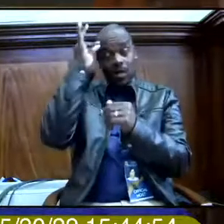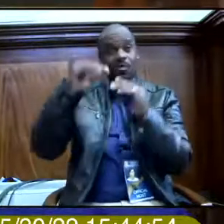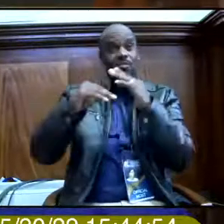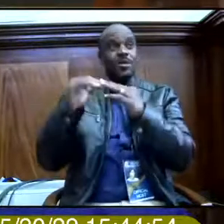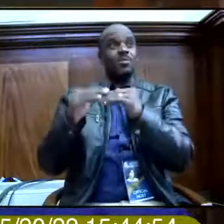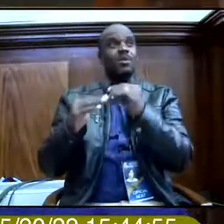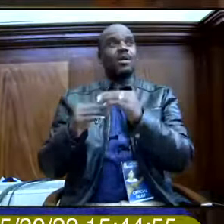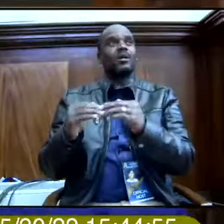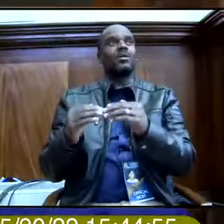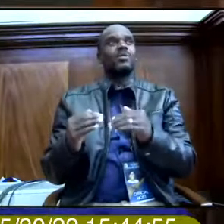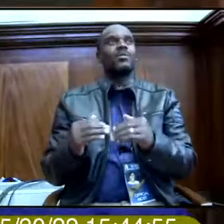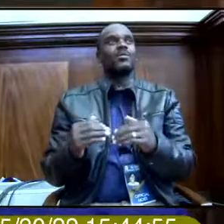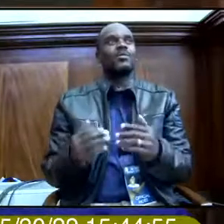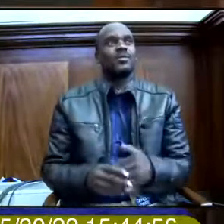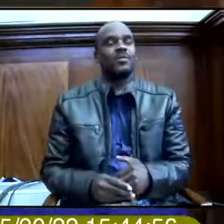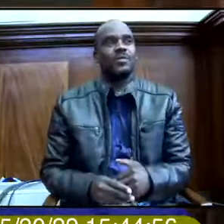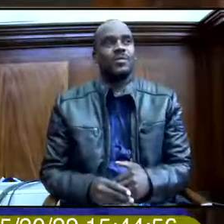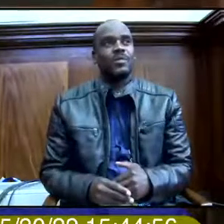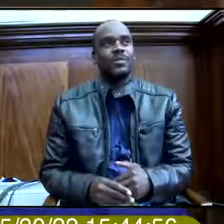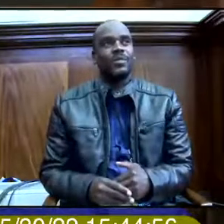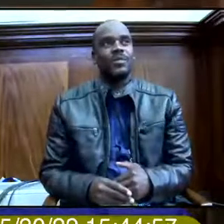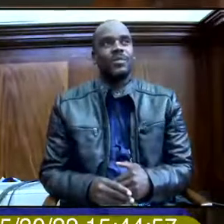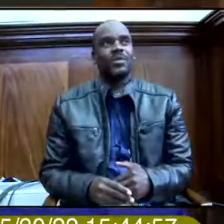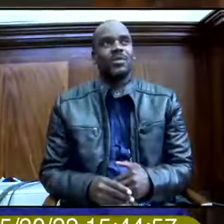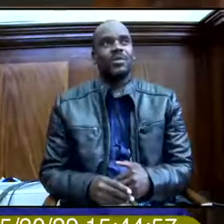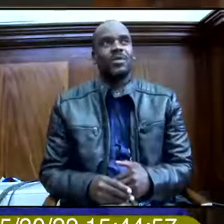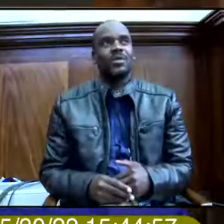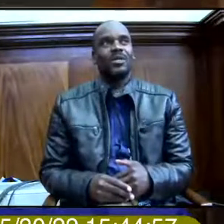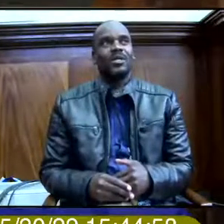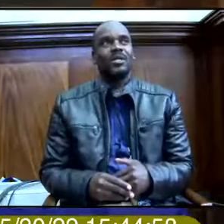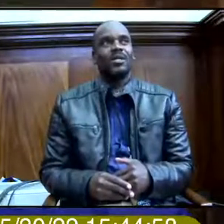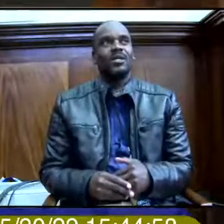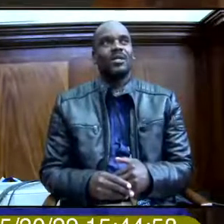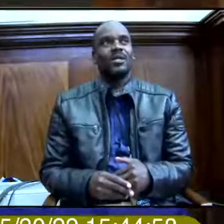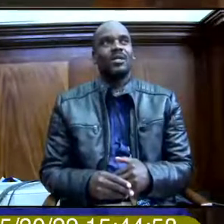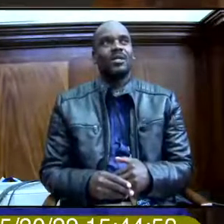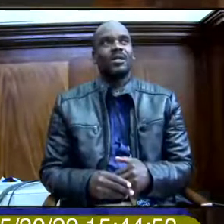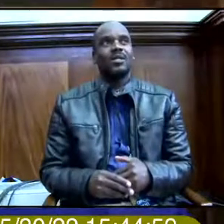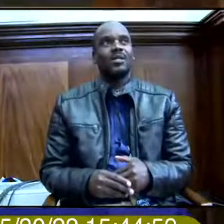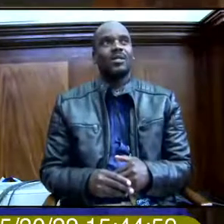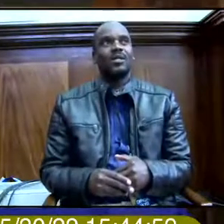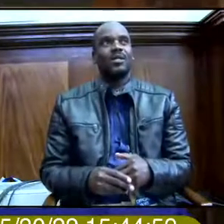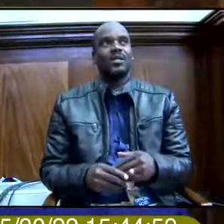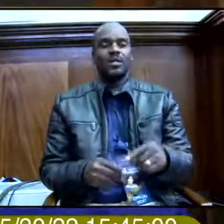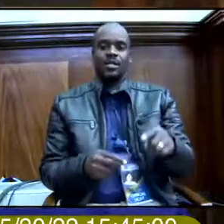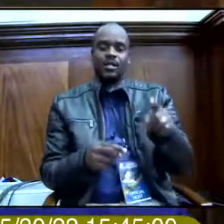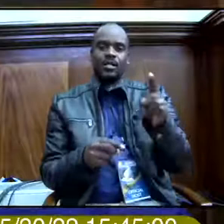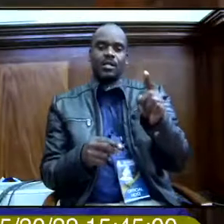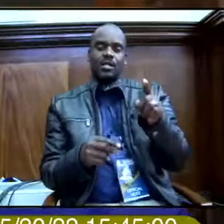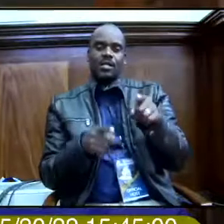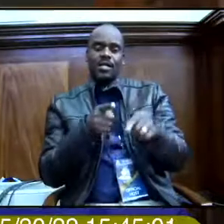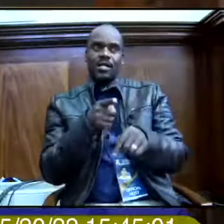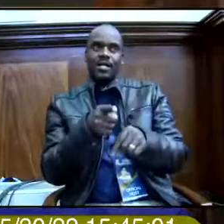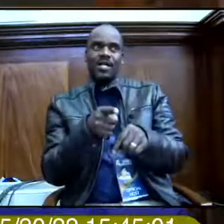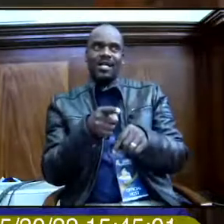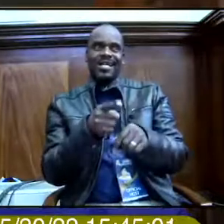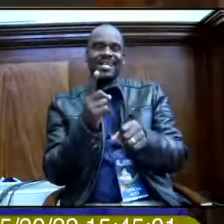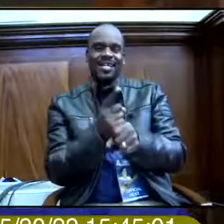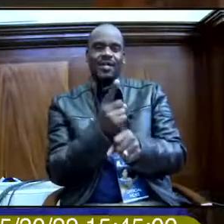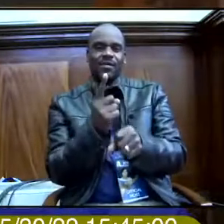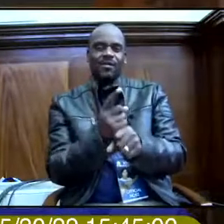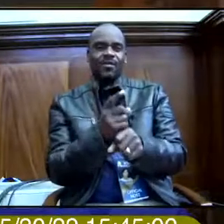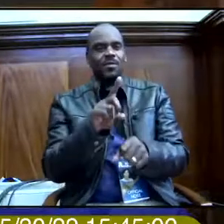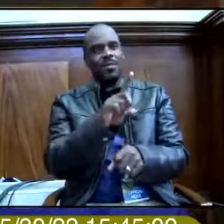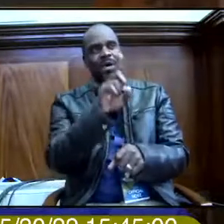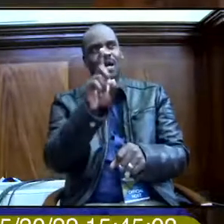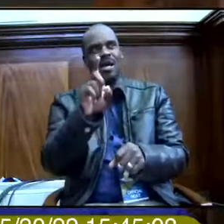these workers are not get paid every time when you ask the